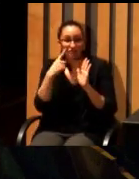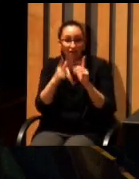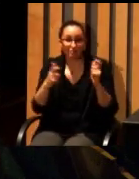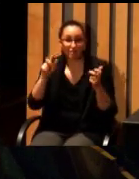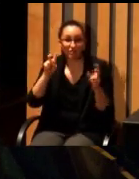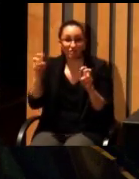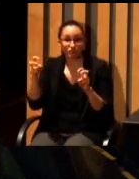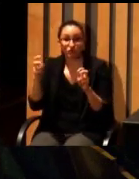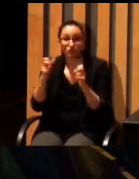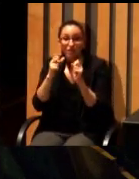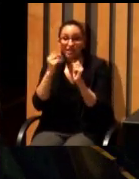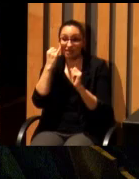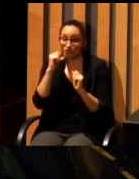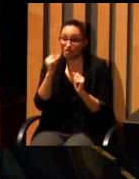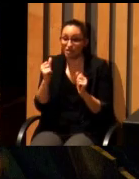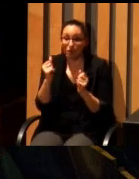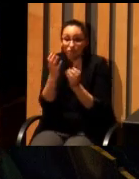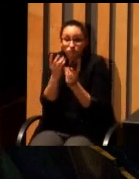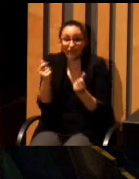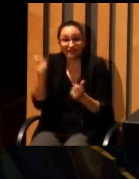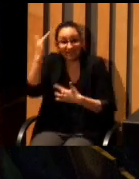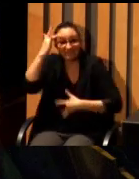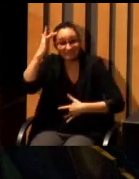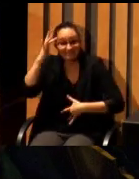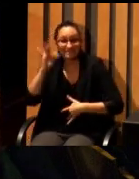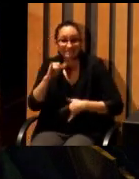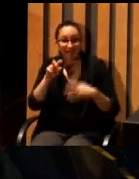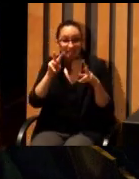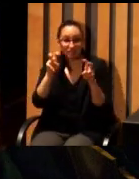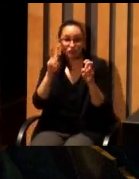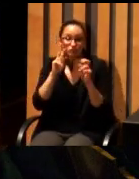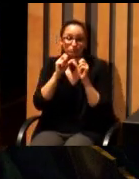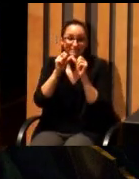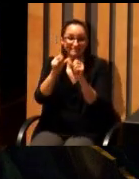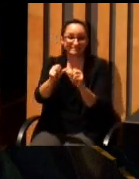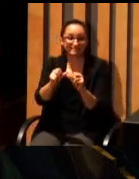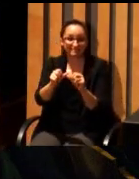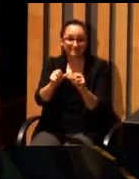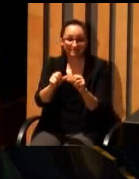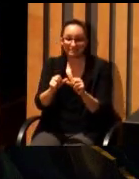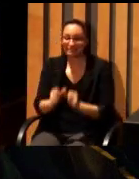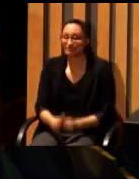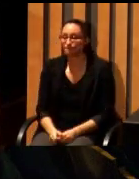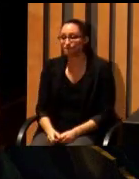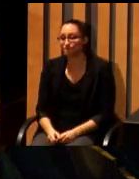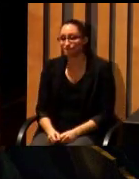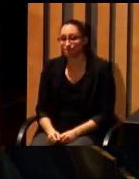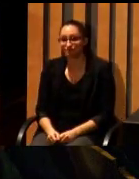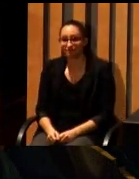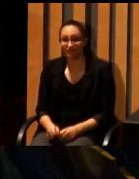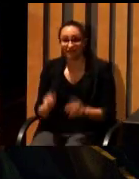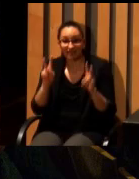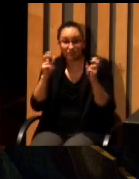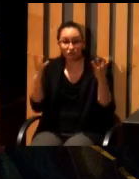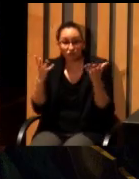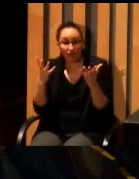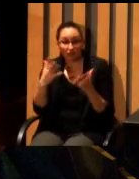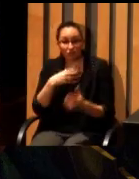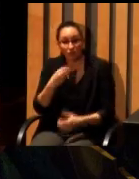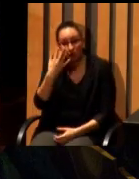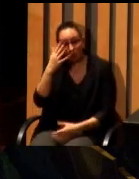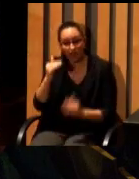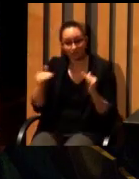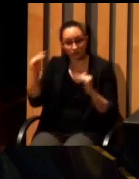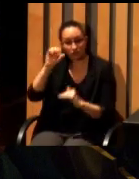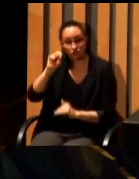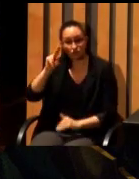will persist. You know? And I think that issue within which all of this has to be defined is white supremacy.